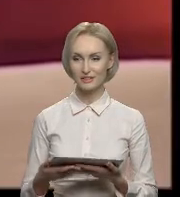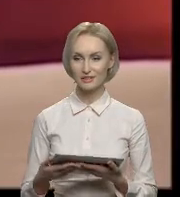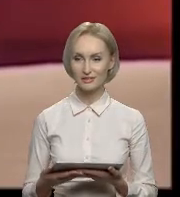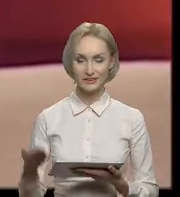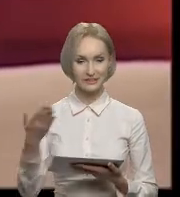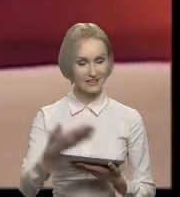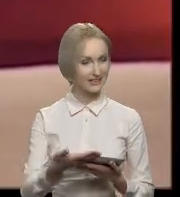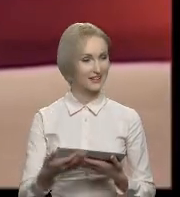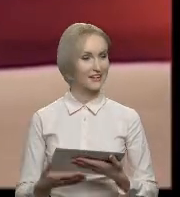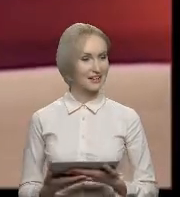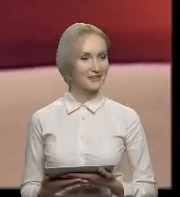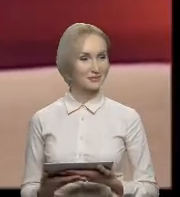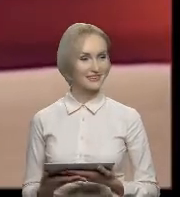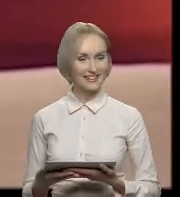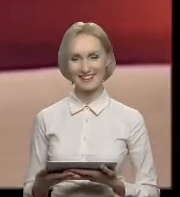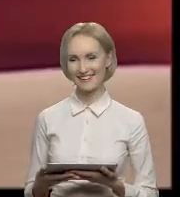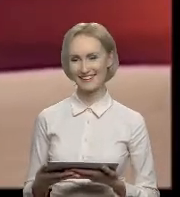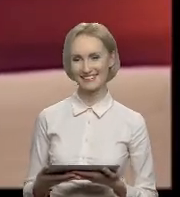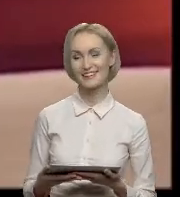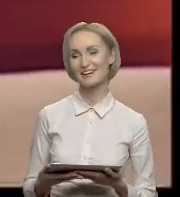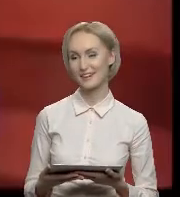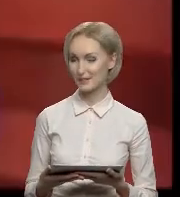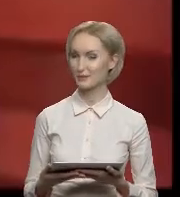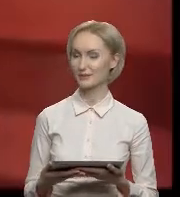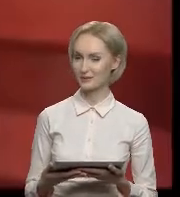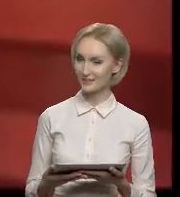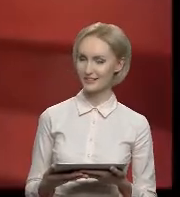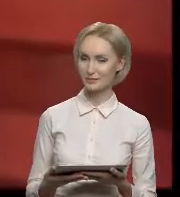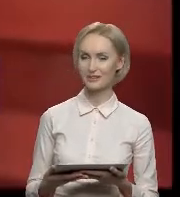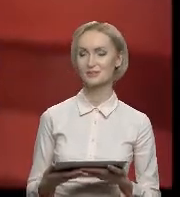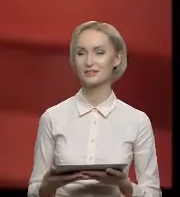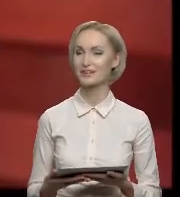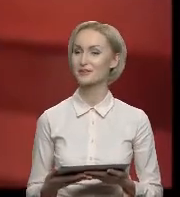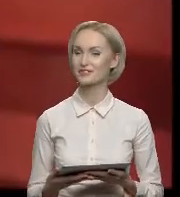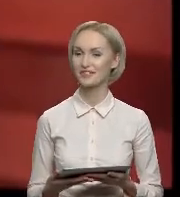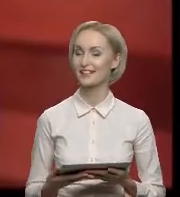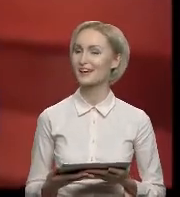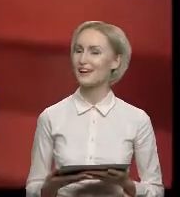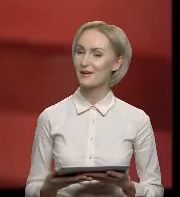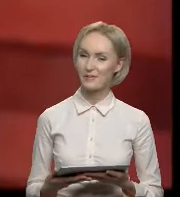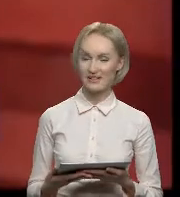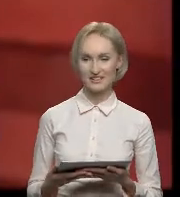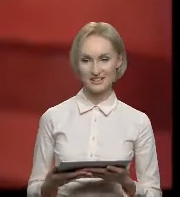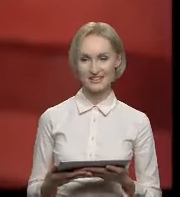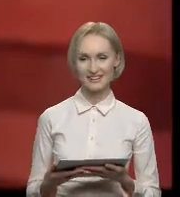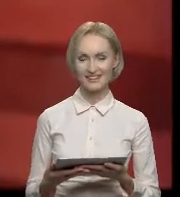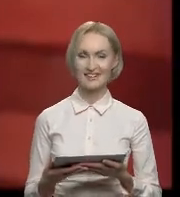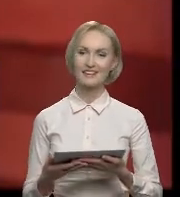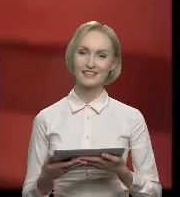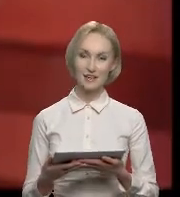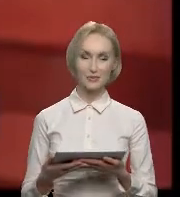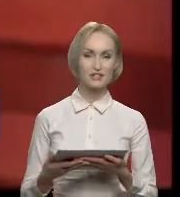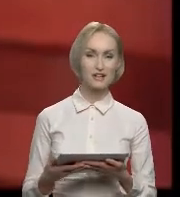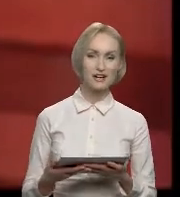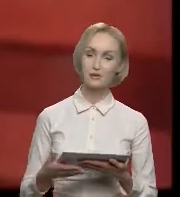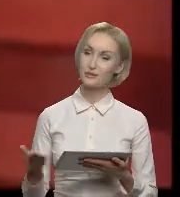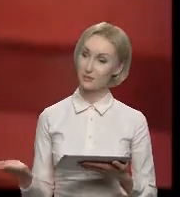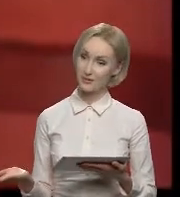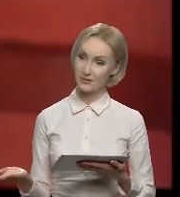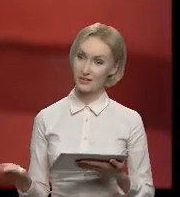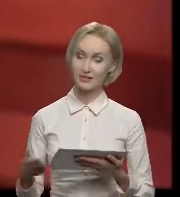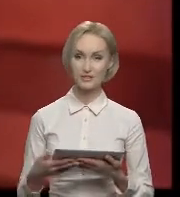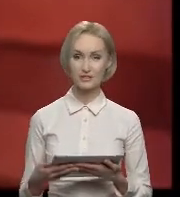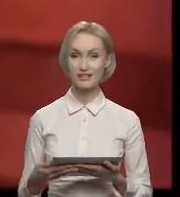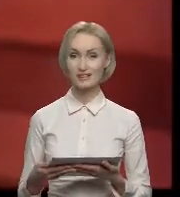chances? Zero. Zero. None. And guess what? He also took a DNA test. Yes, so today, he did. The clouds were clear. The light